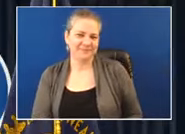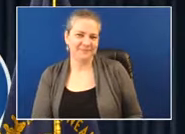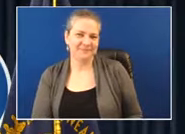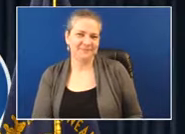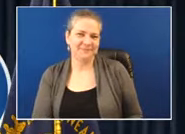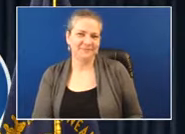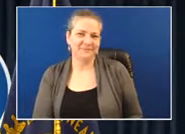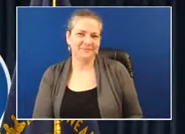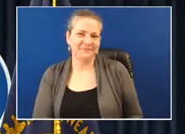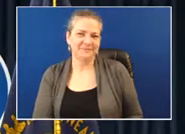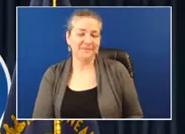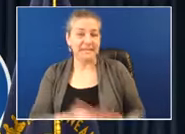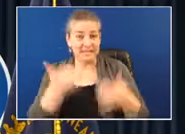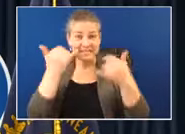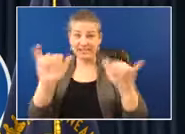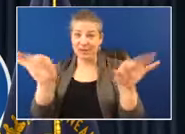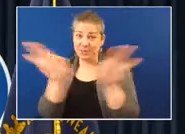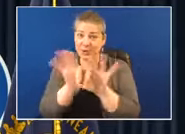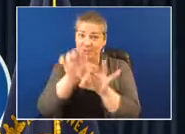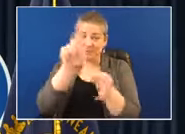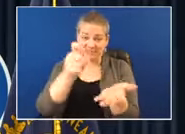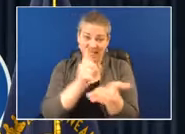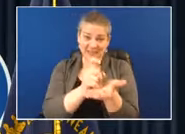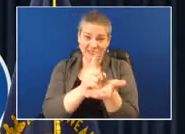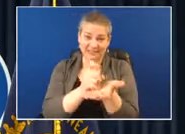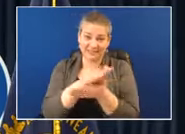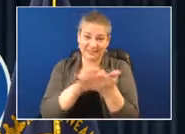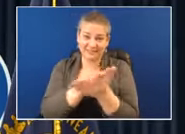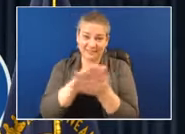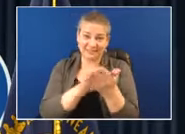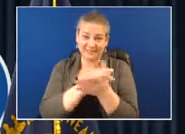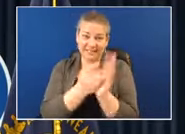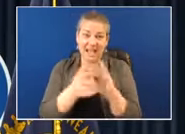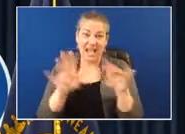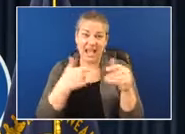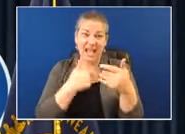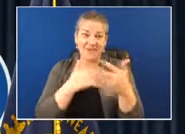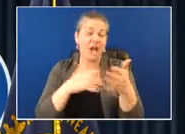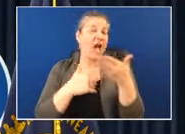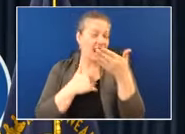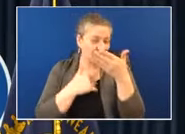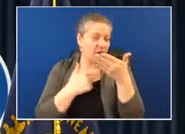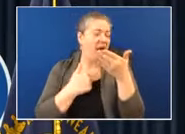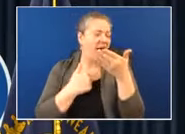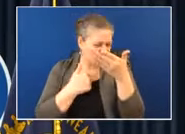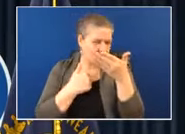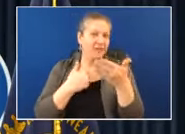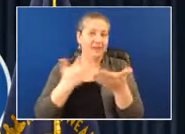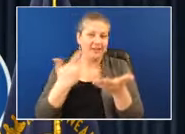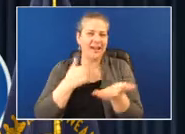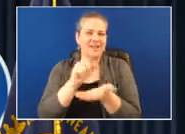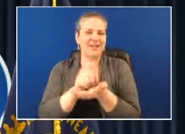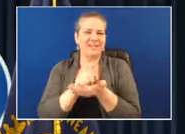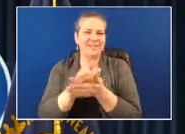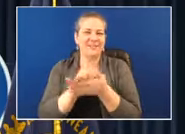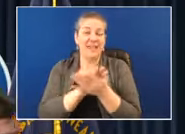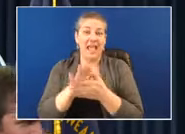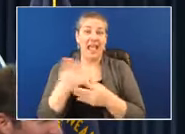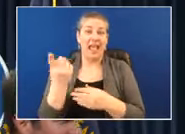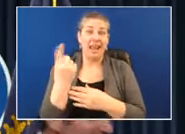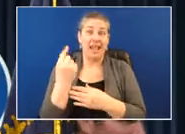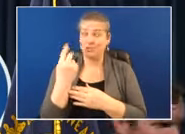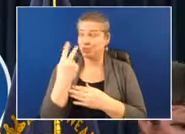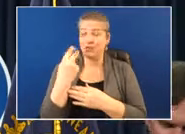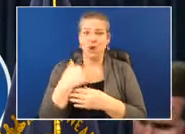Still important to clean your hands, as I have now coughed and sneezed during the same press conference 2 years ago. We would have all been